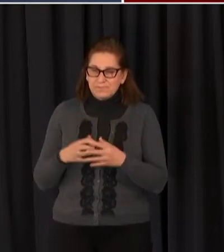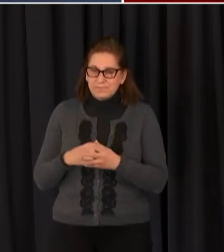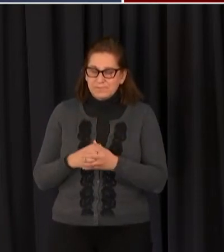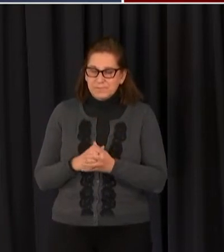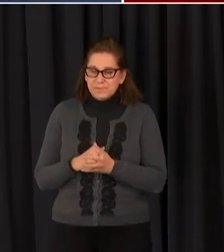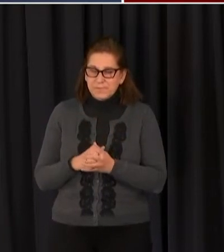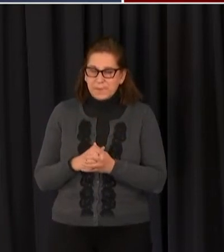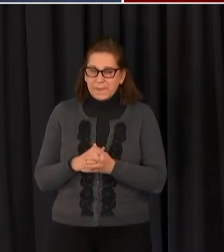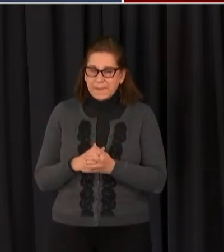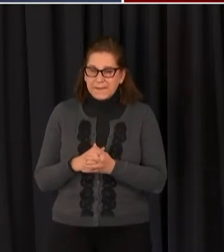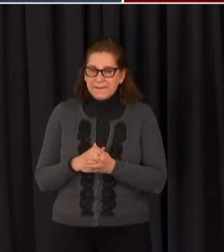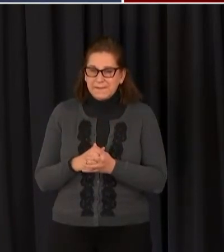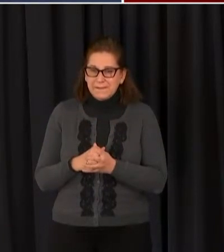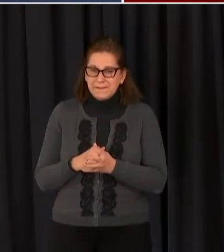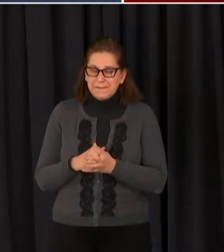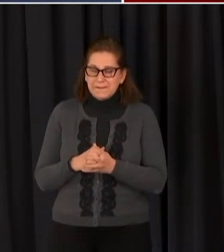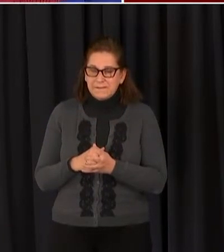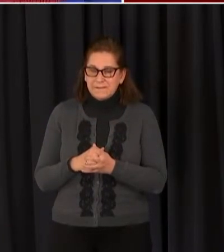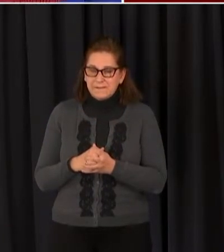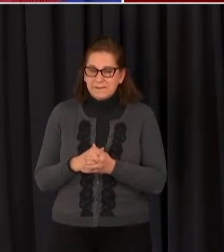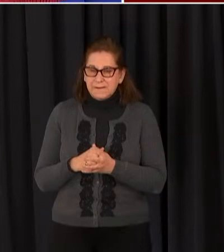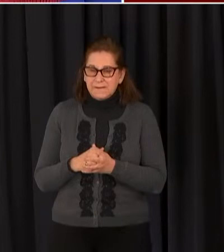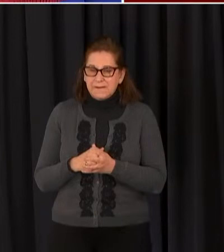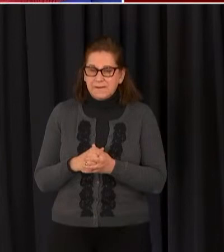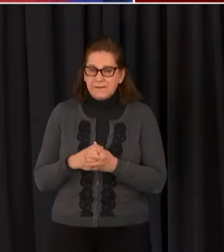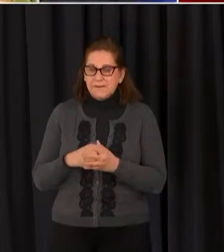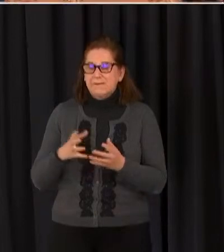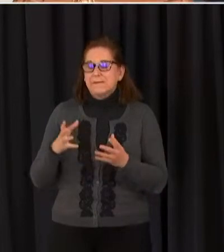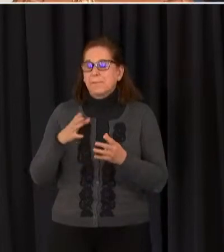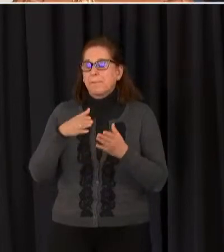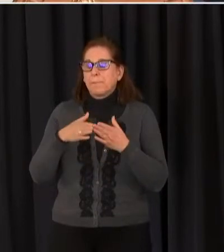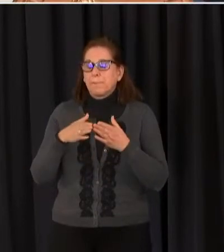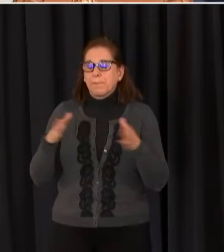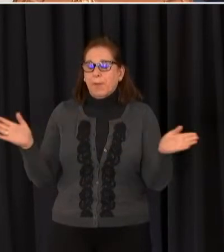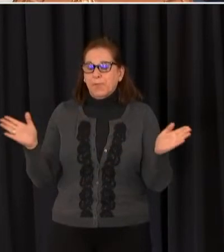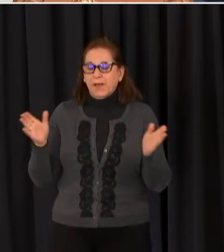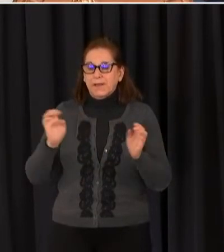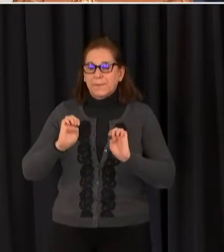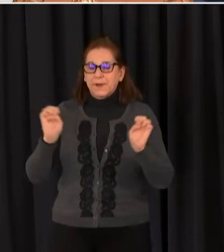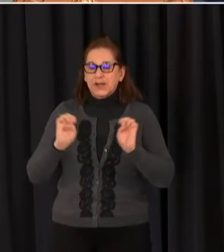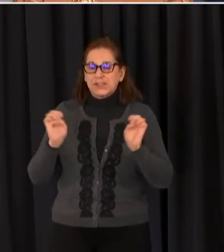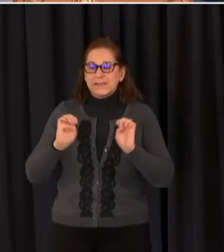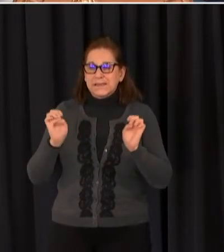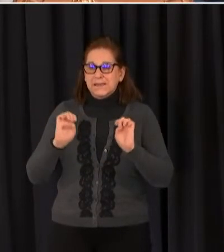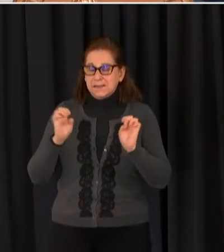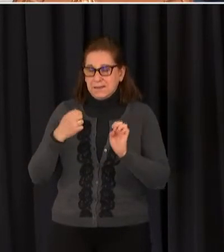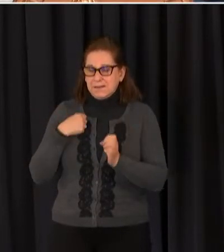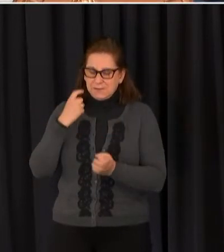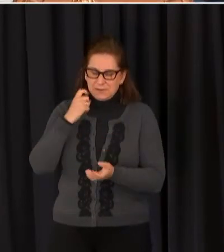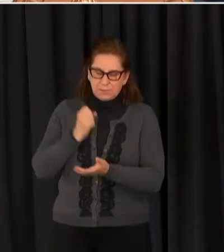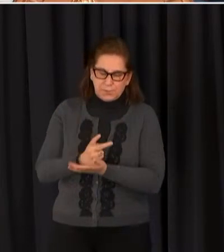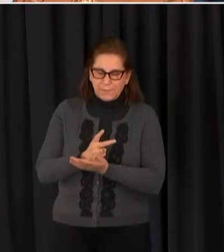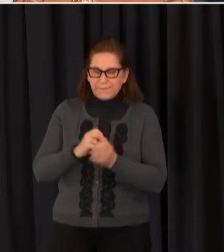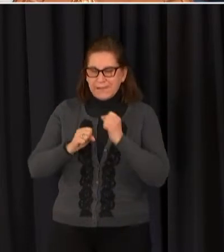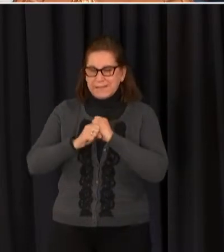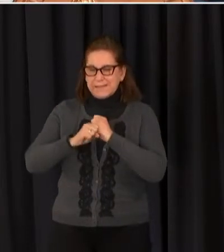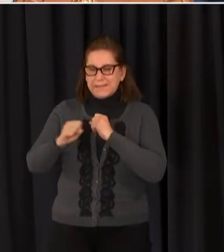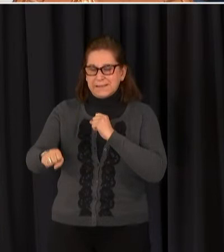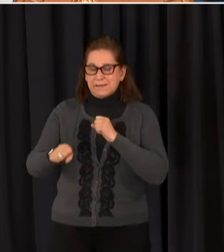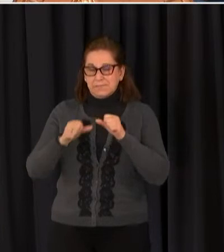the extension of the public health emergency through May 20th. The council has